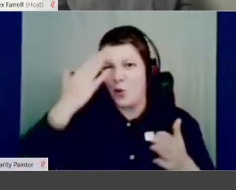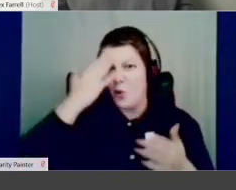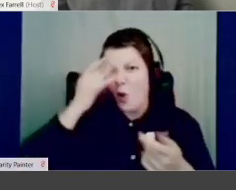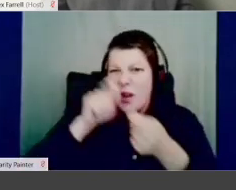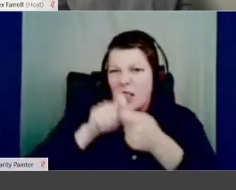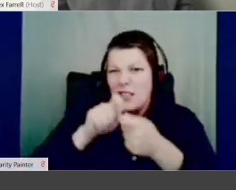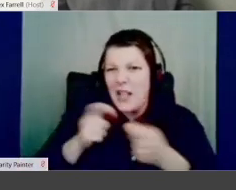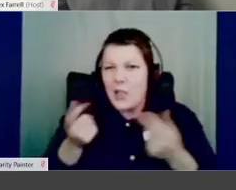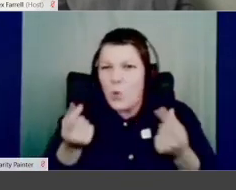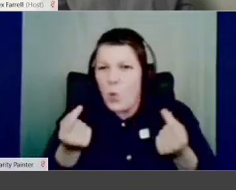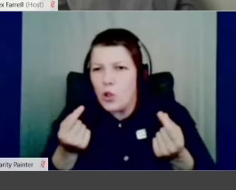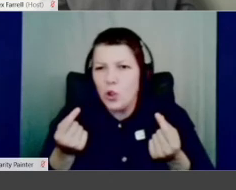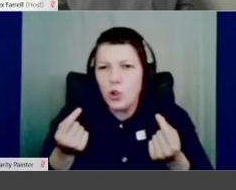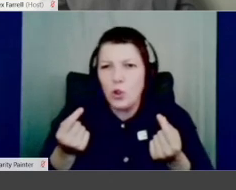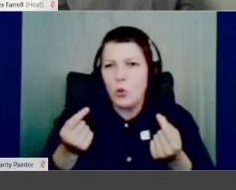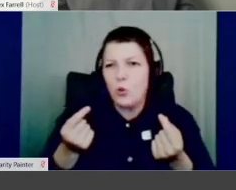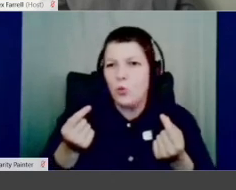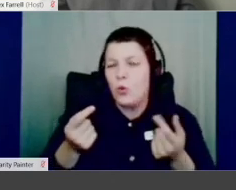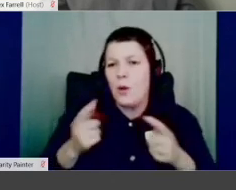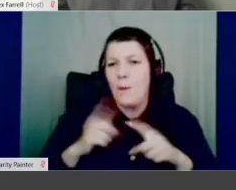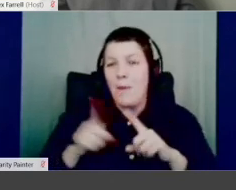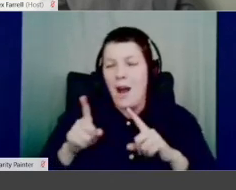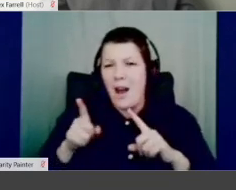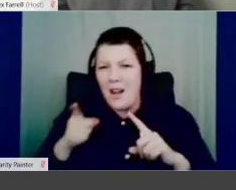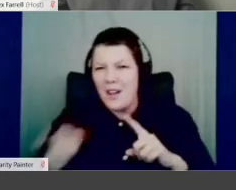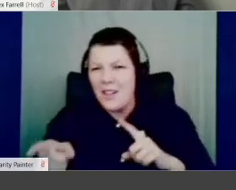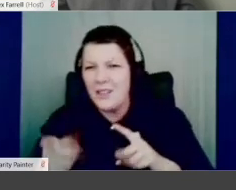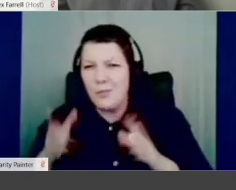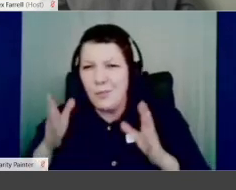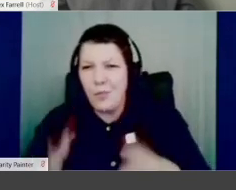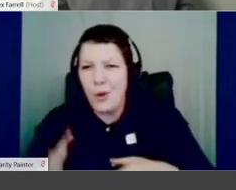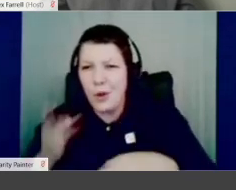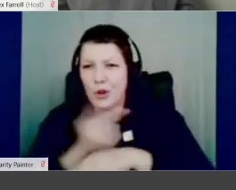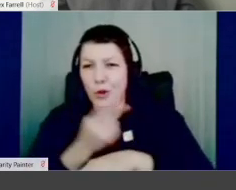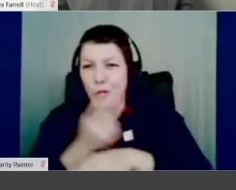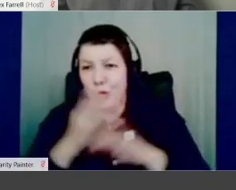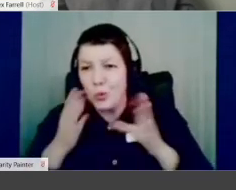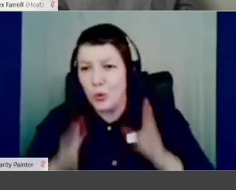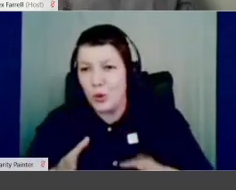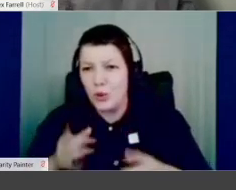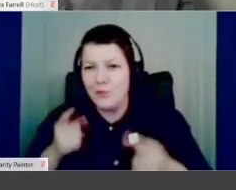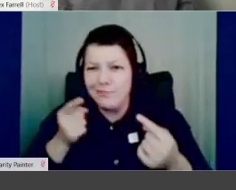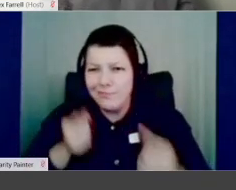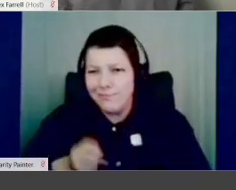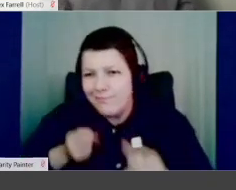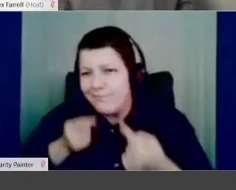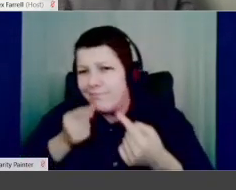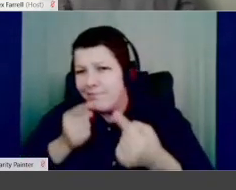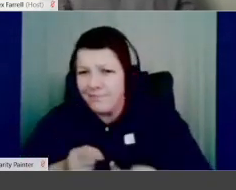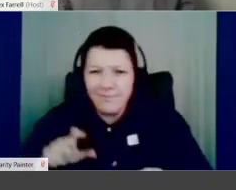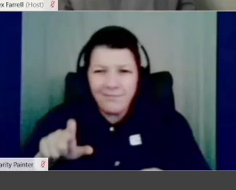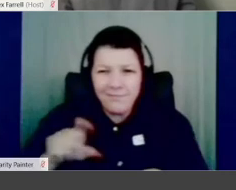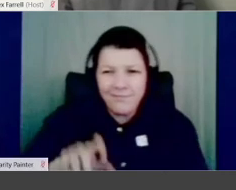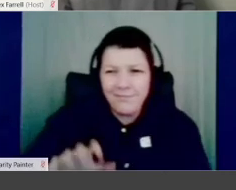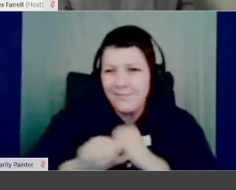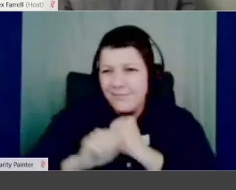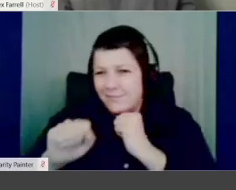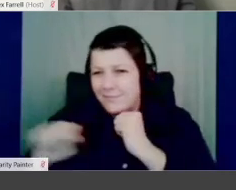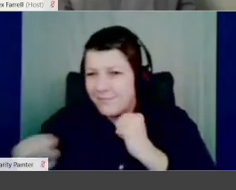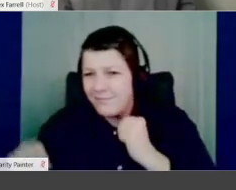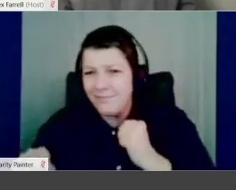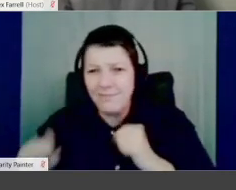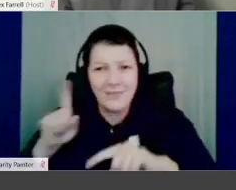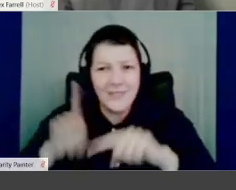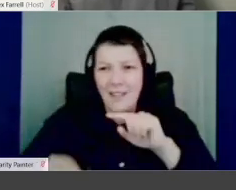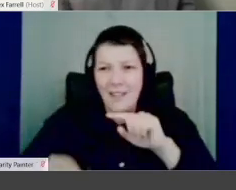minutes. That is how I think you get people who you know are good people who want to do well,